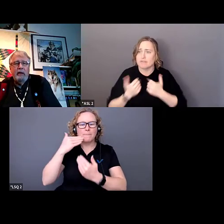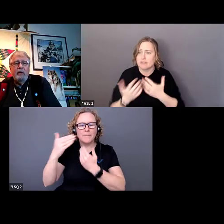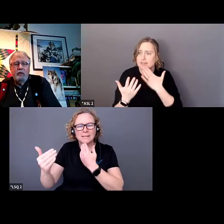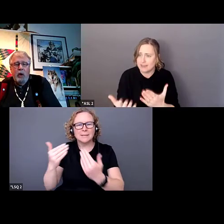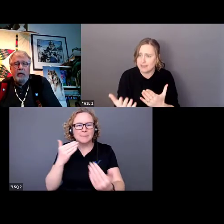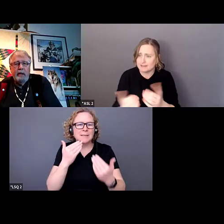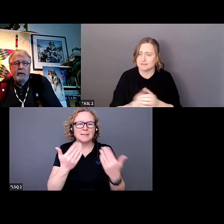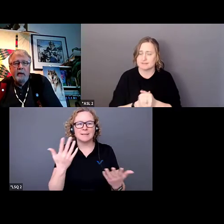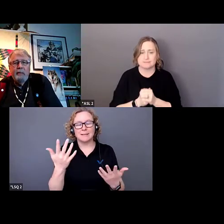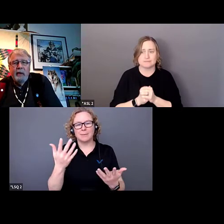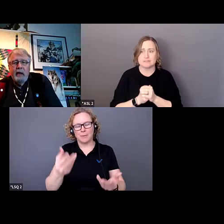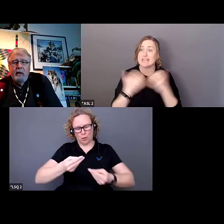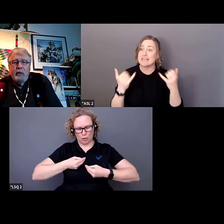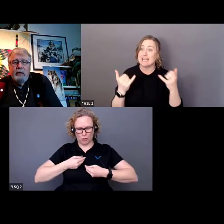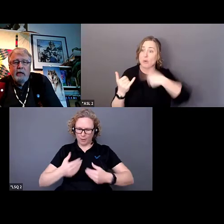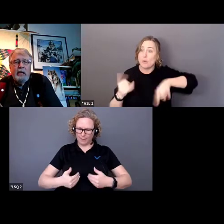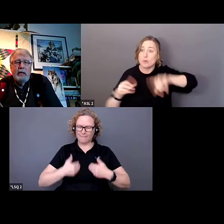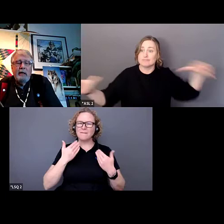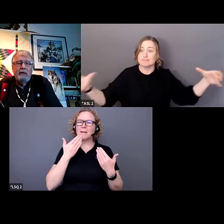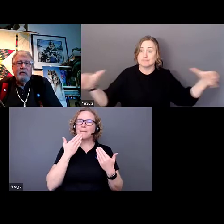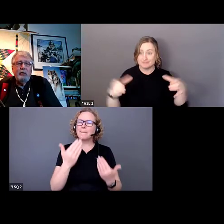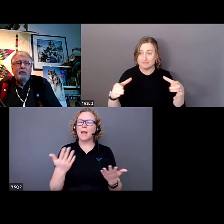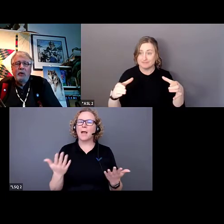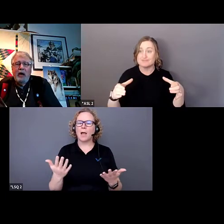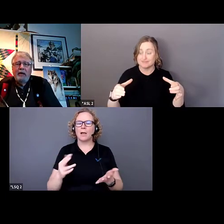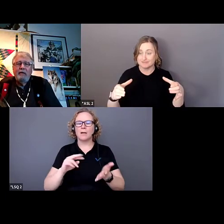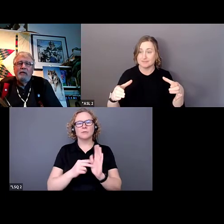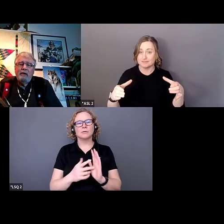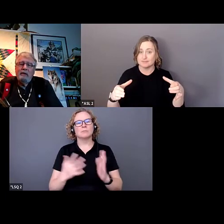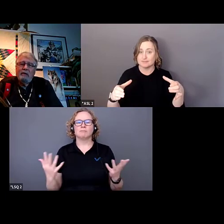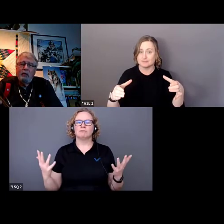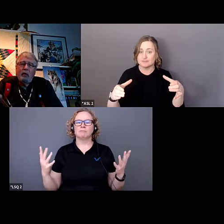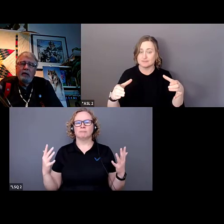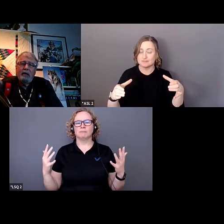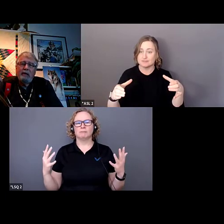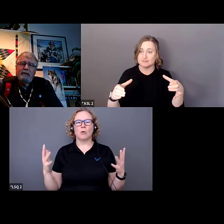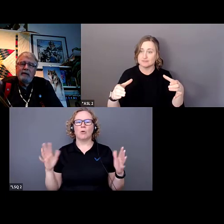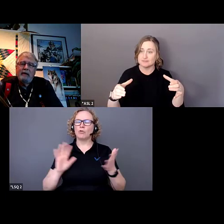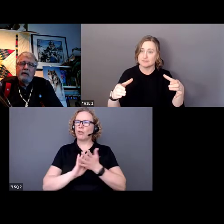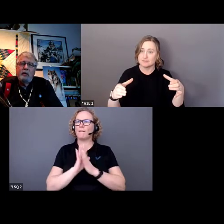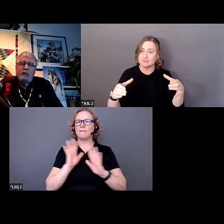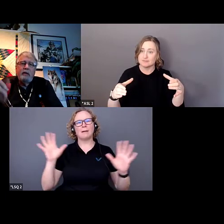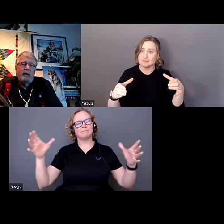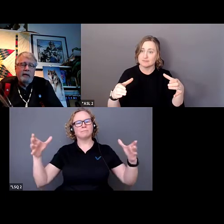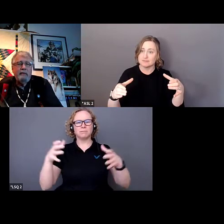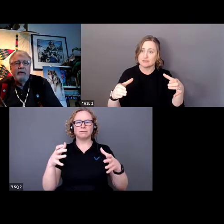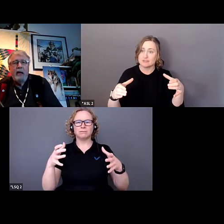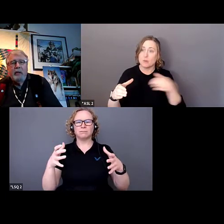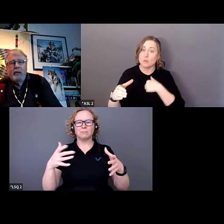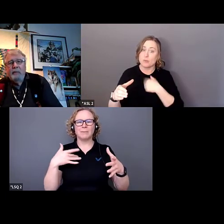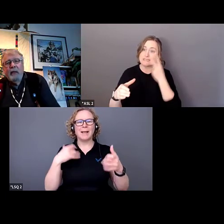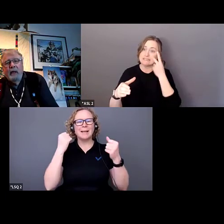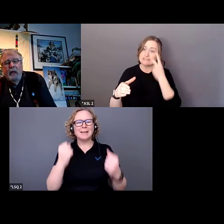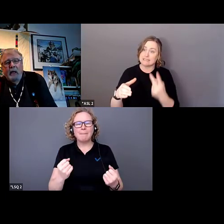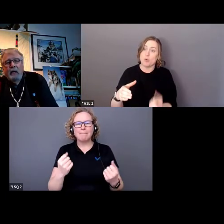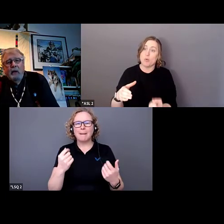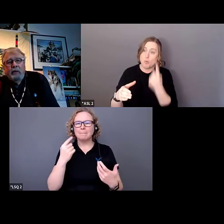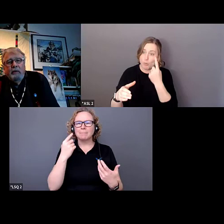come together as one, and we see through two eyes, one human